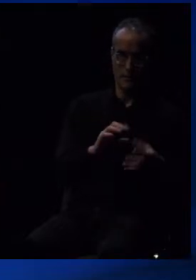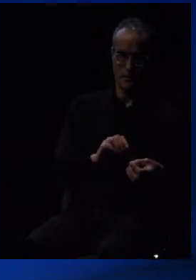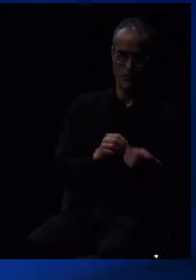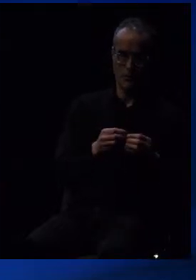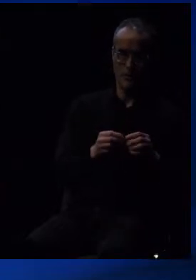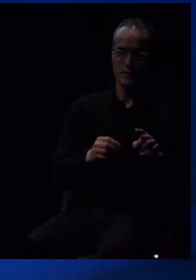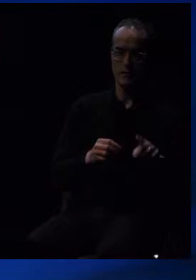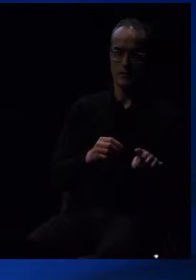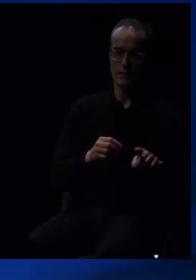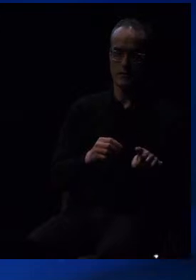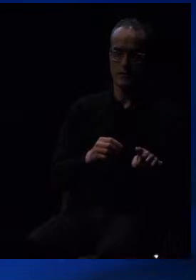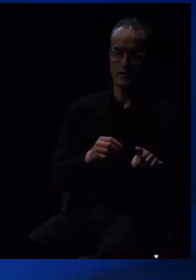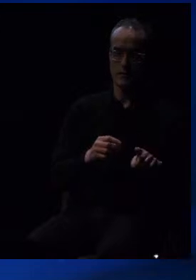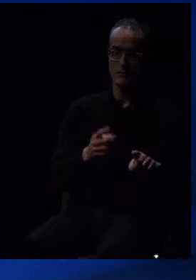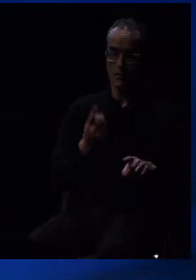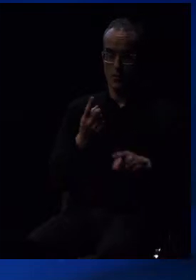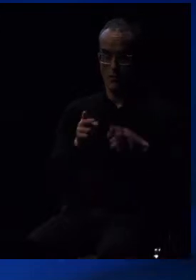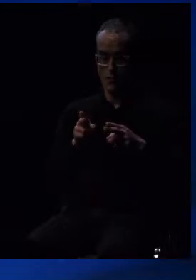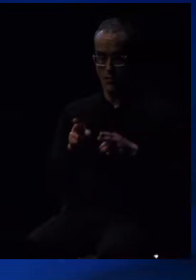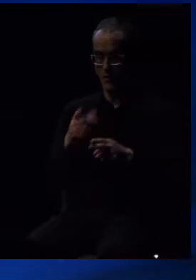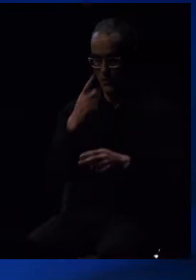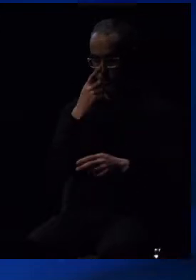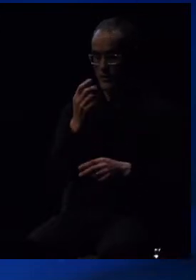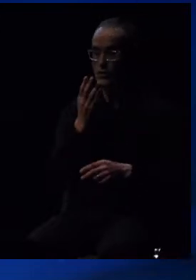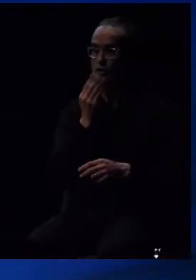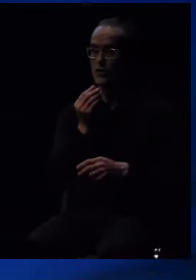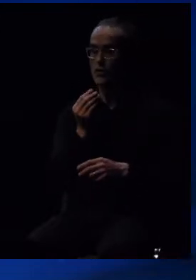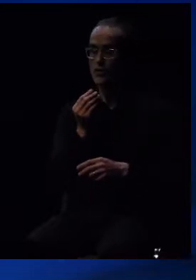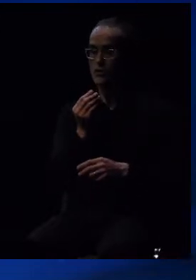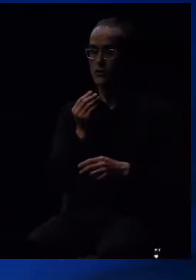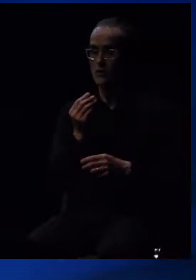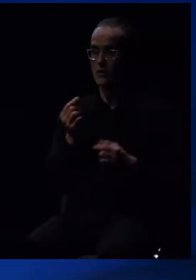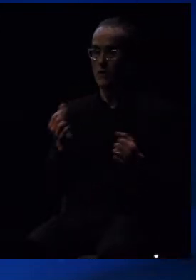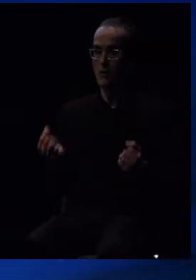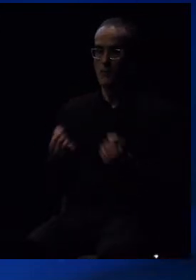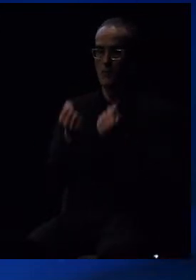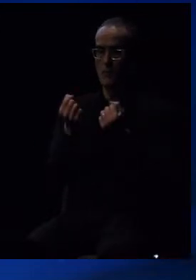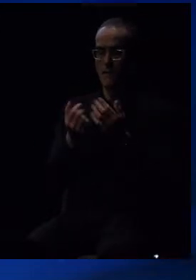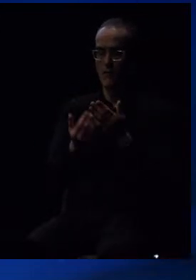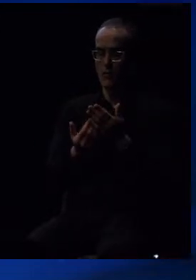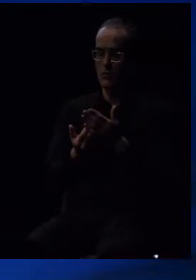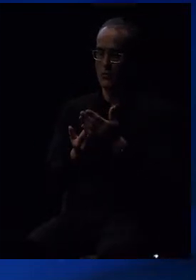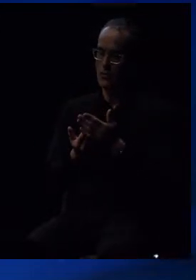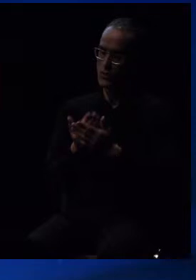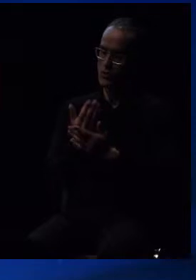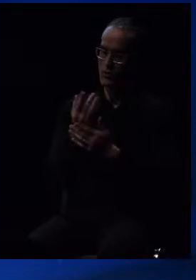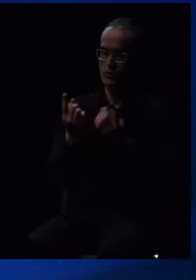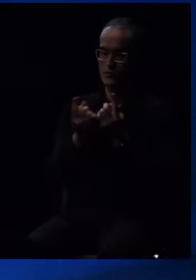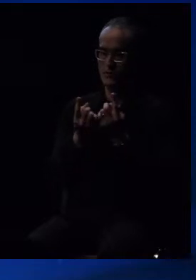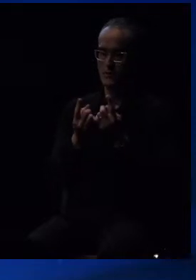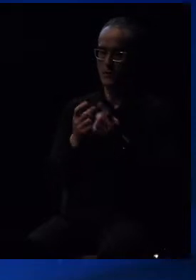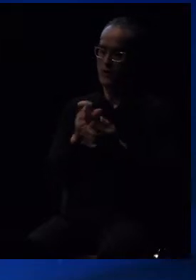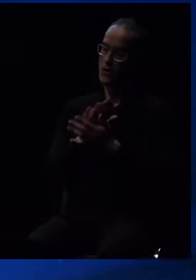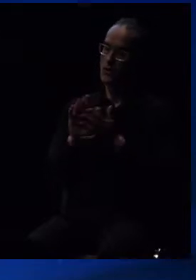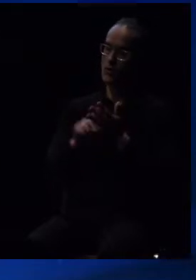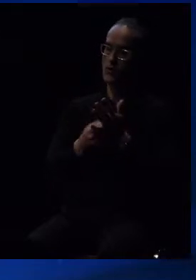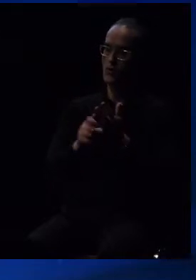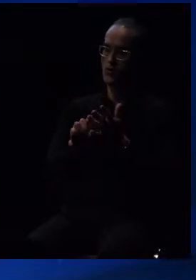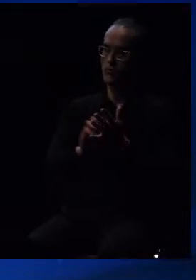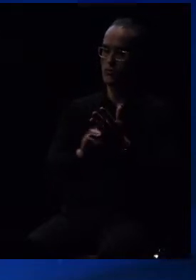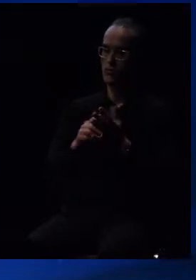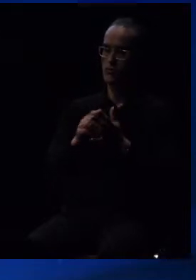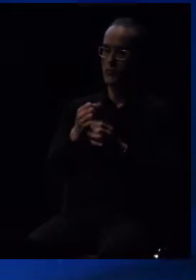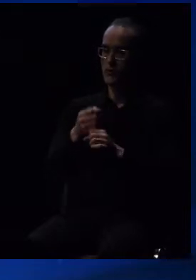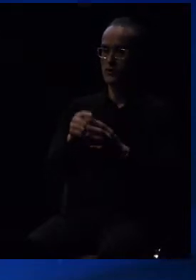how we can, I guess, use these powerful new tools like Chromogen, and this could be a way